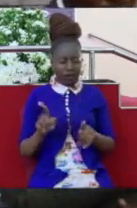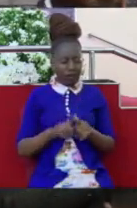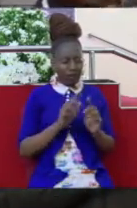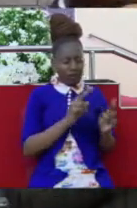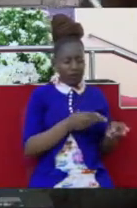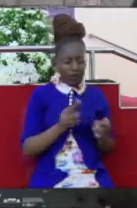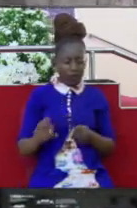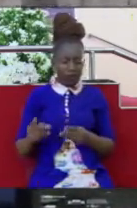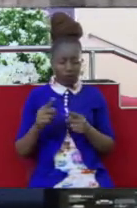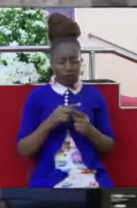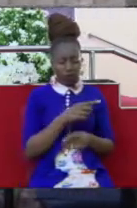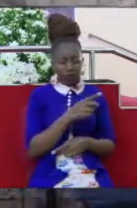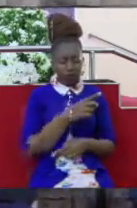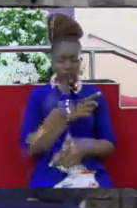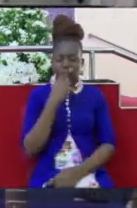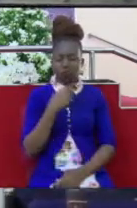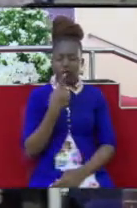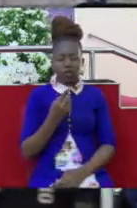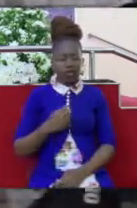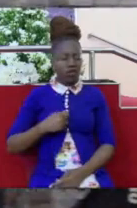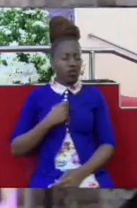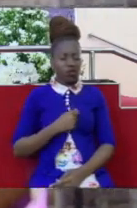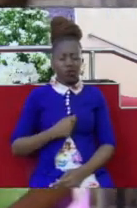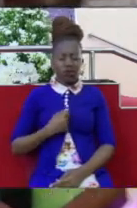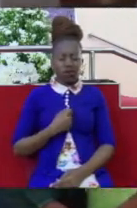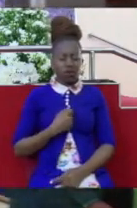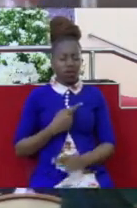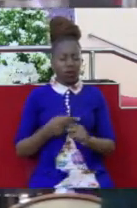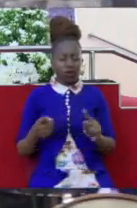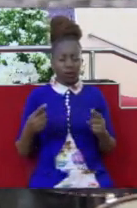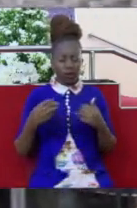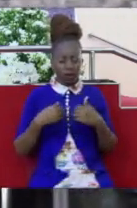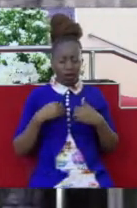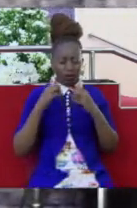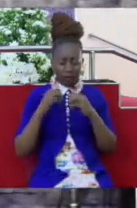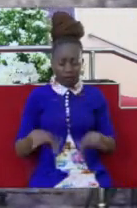and have nothing in your hands, I want you to stand up.